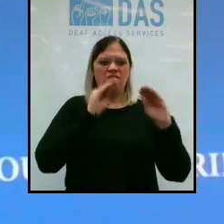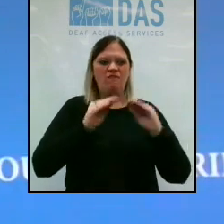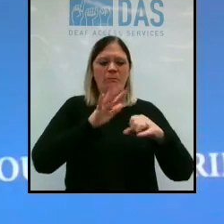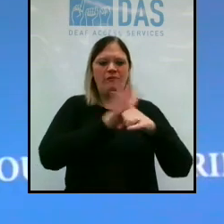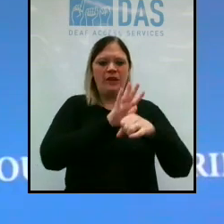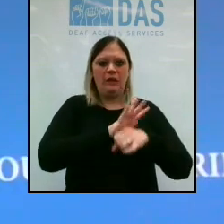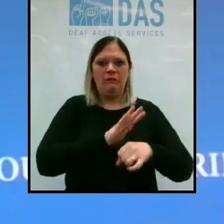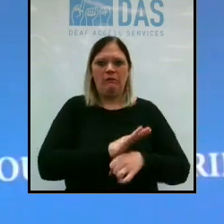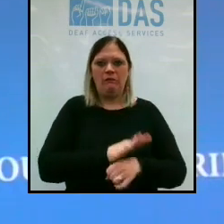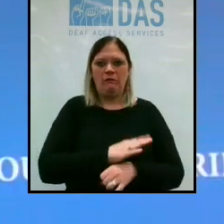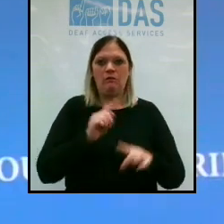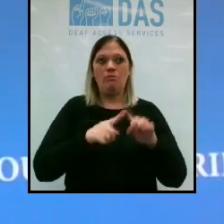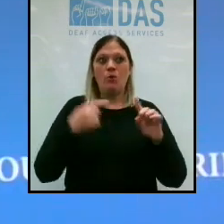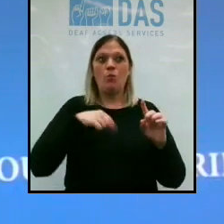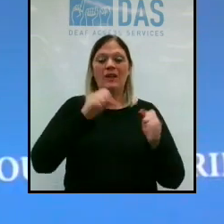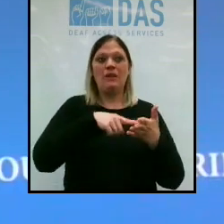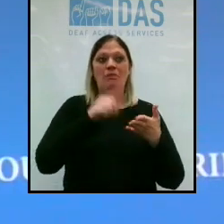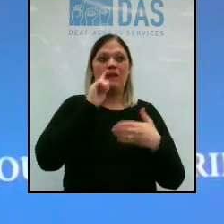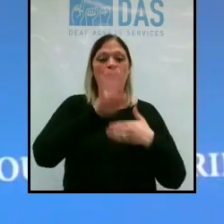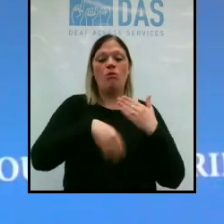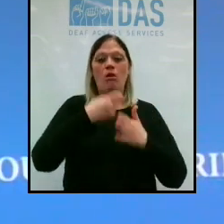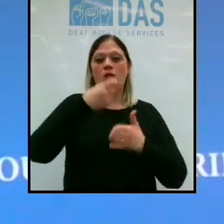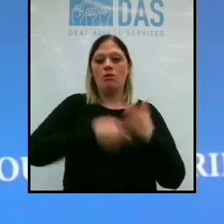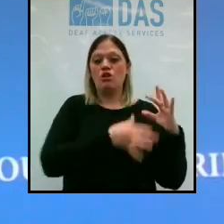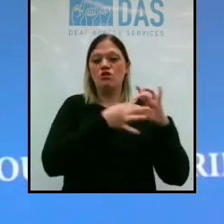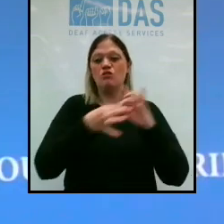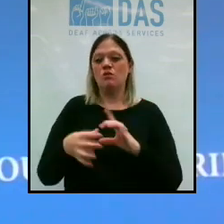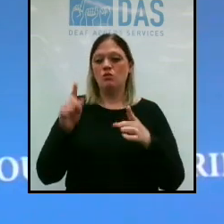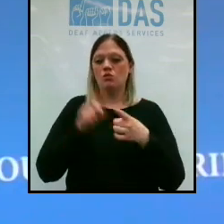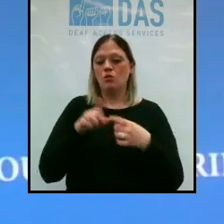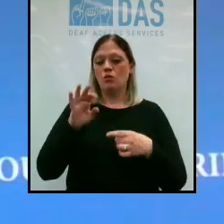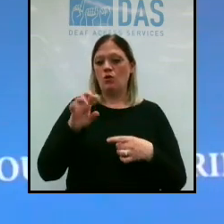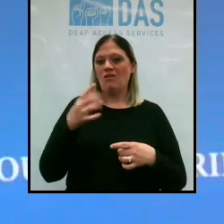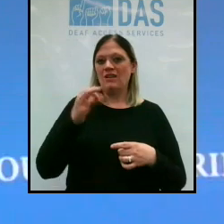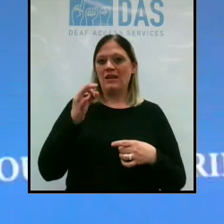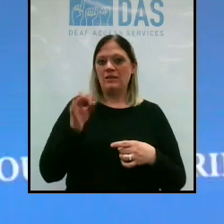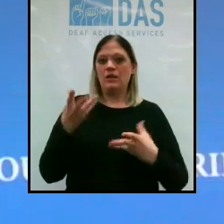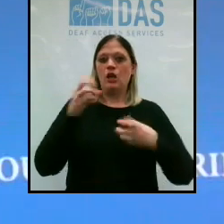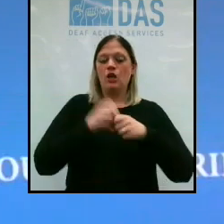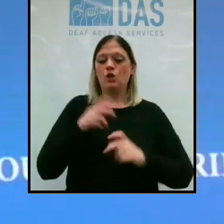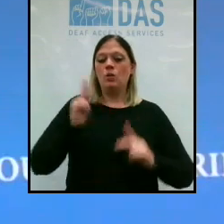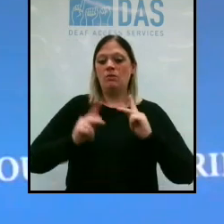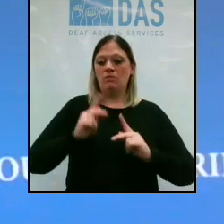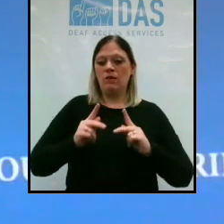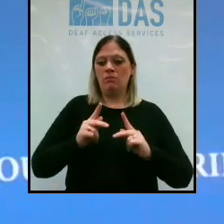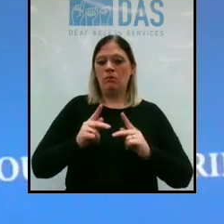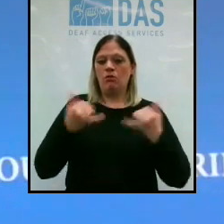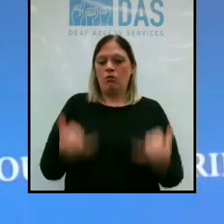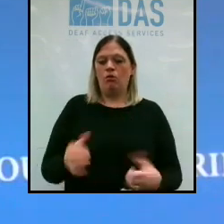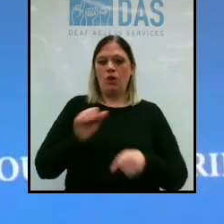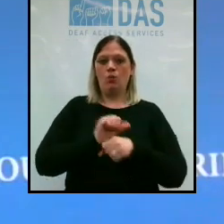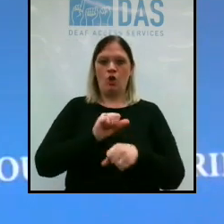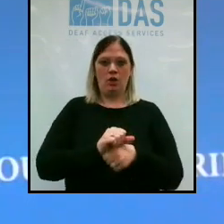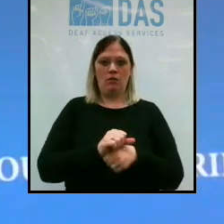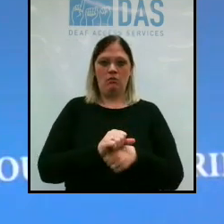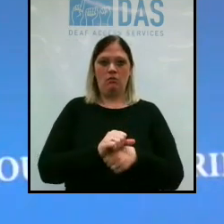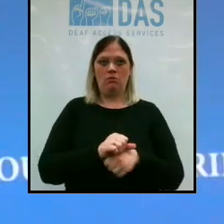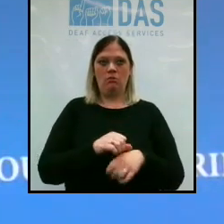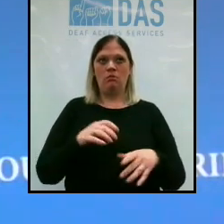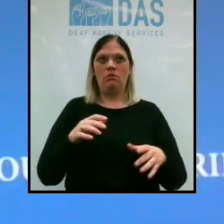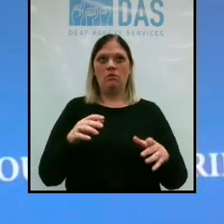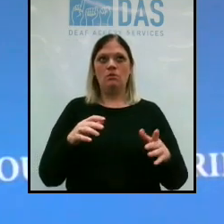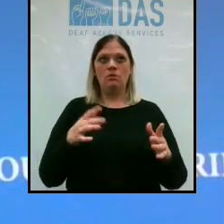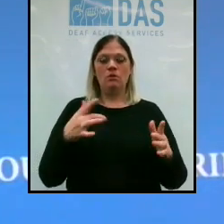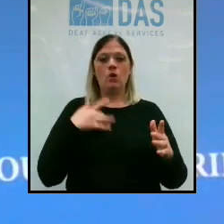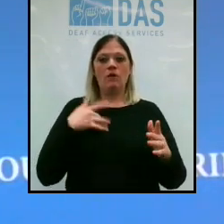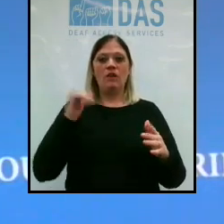to basically pay for all costs associated with COVID-19, including individuals who are currently working. So I feel